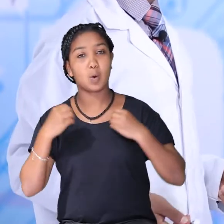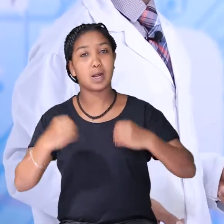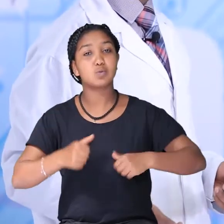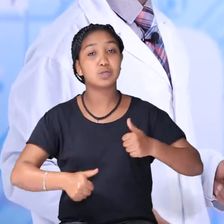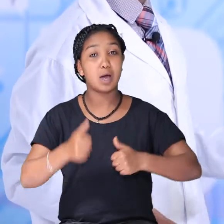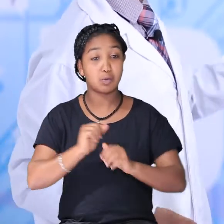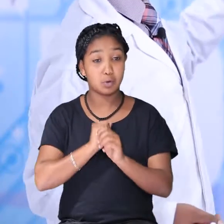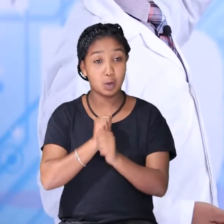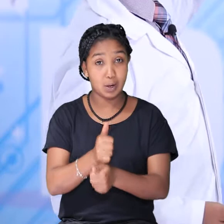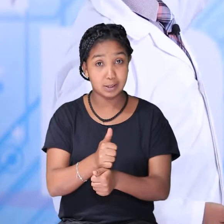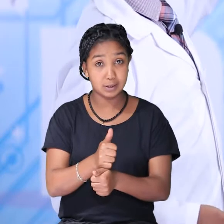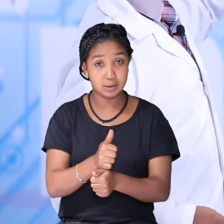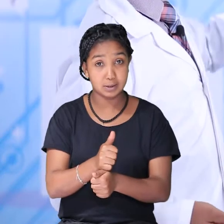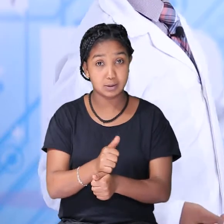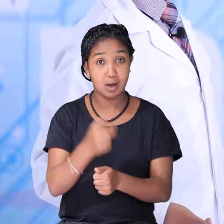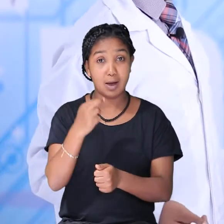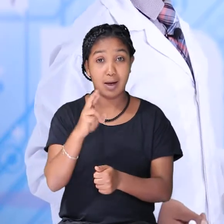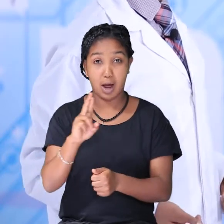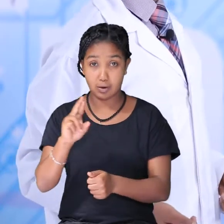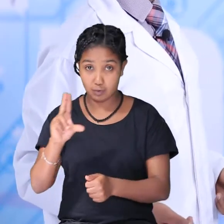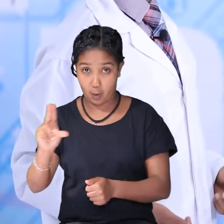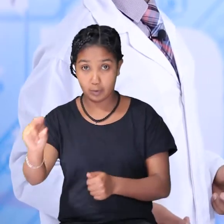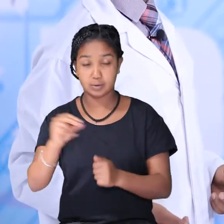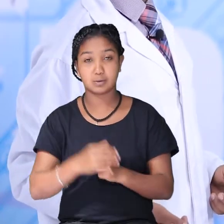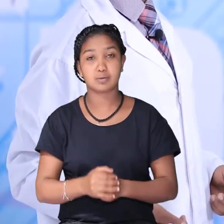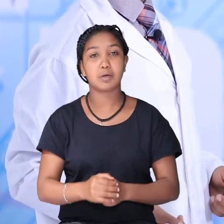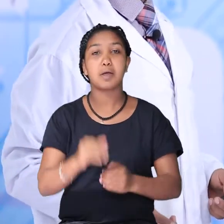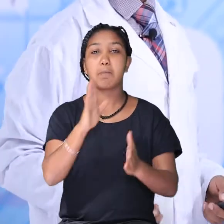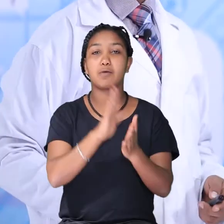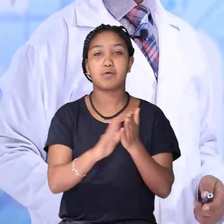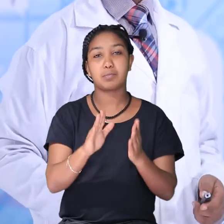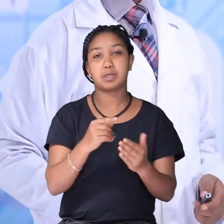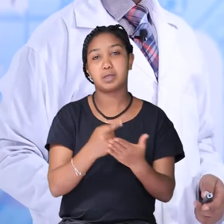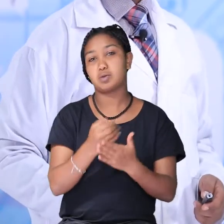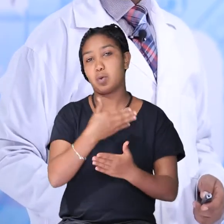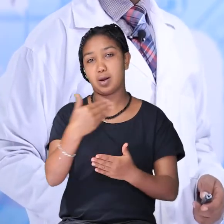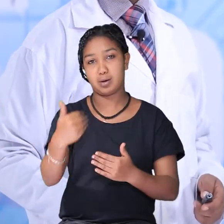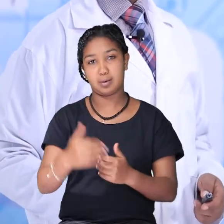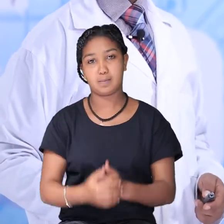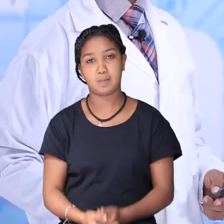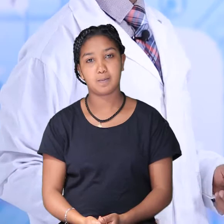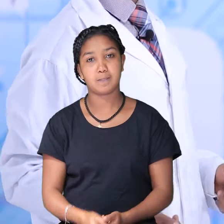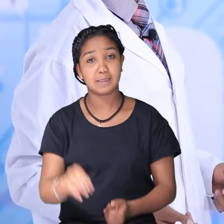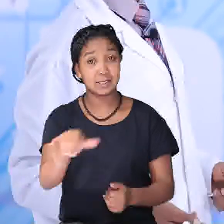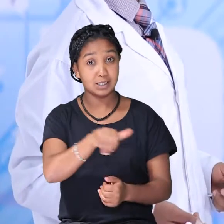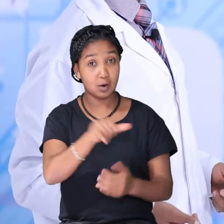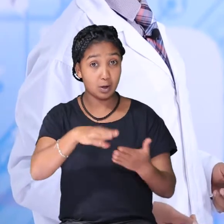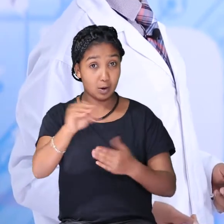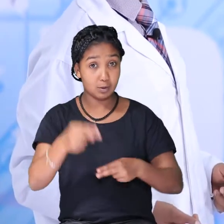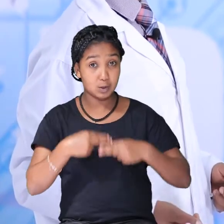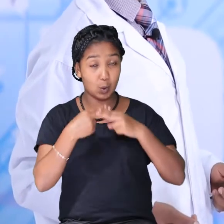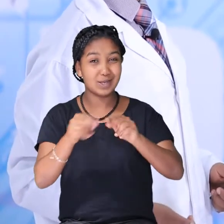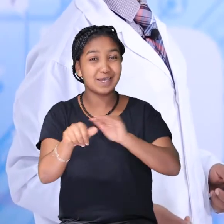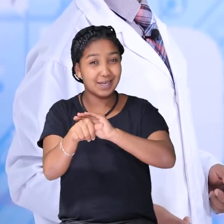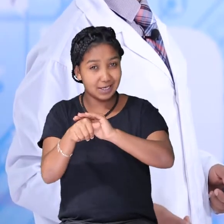which are not rewarded are not performing it well. Such kind of learning is called